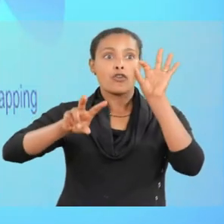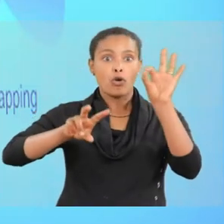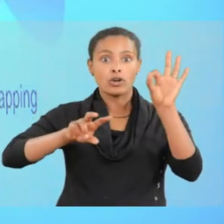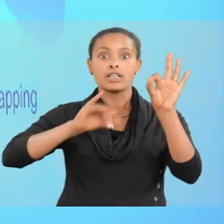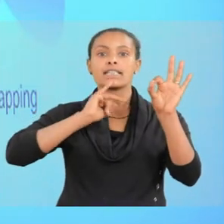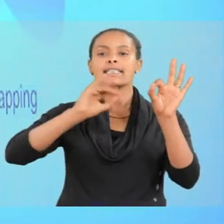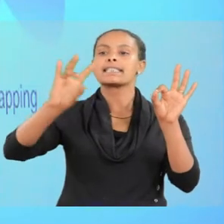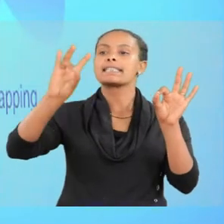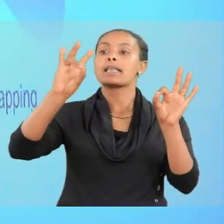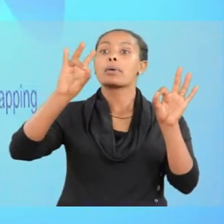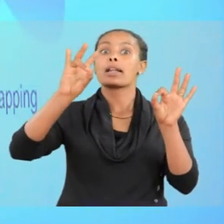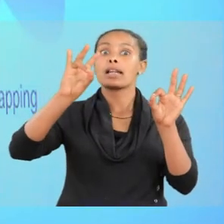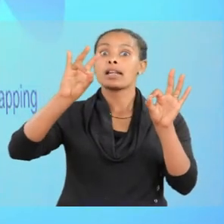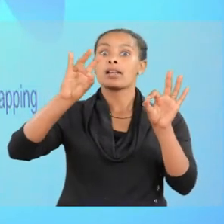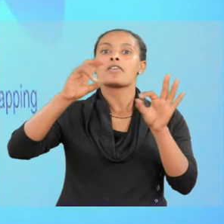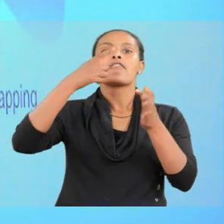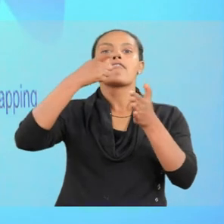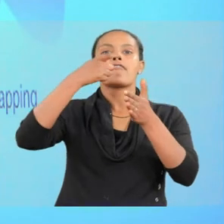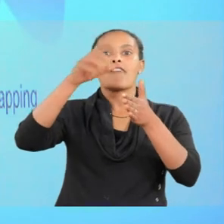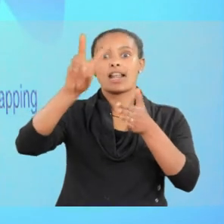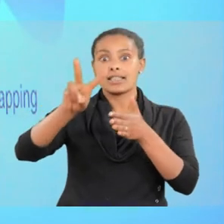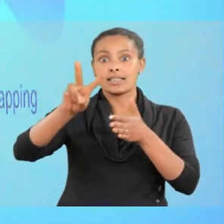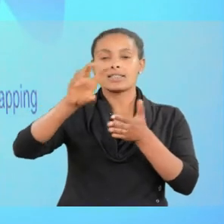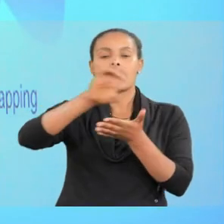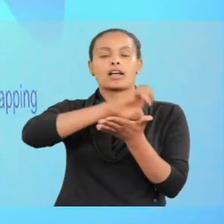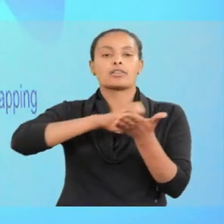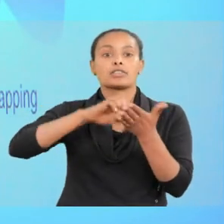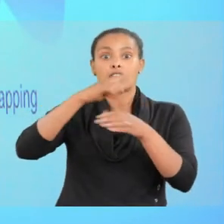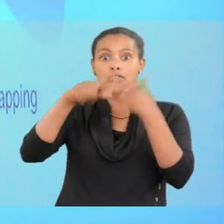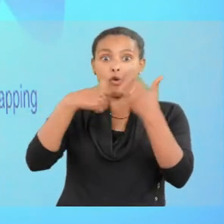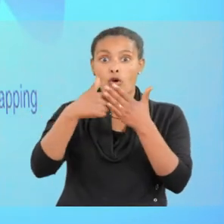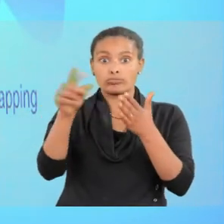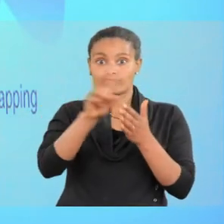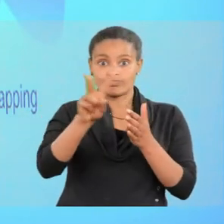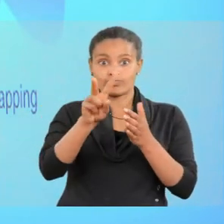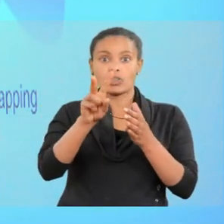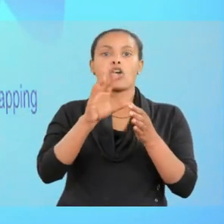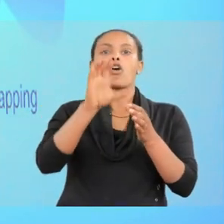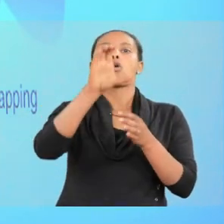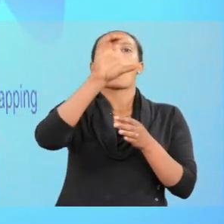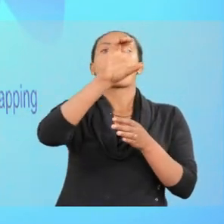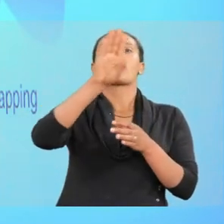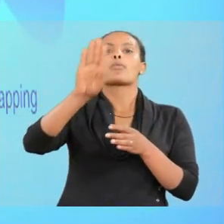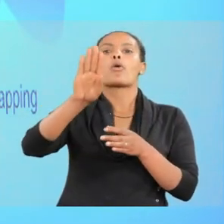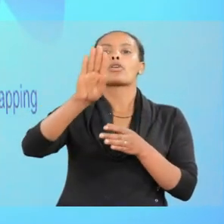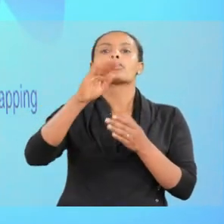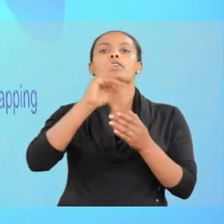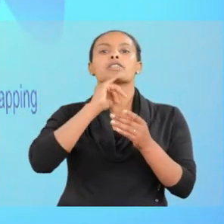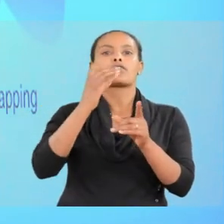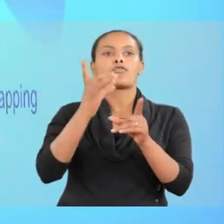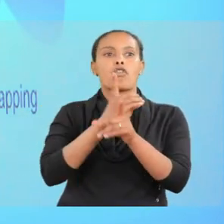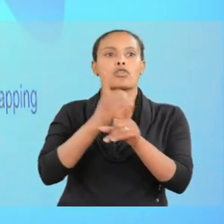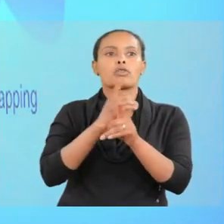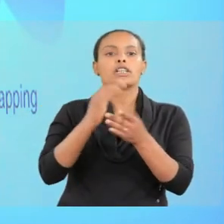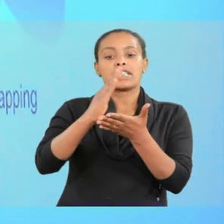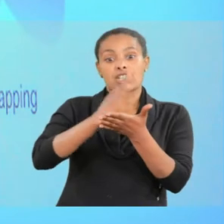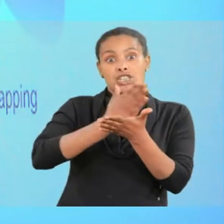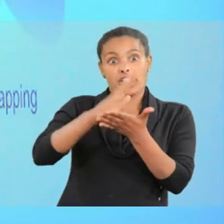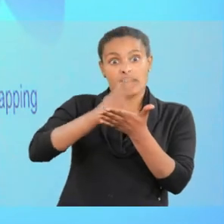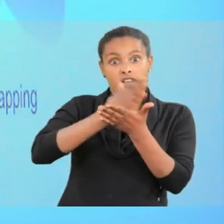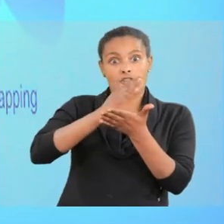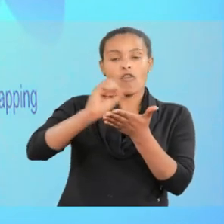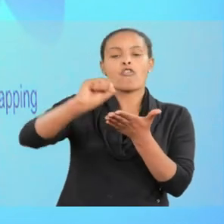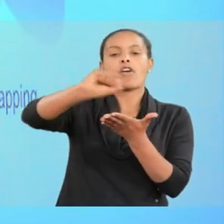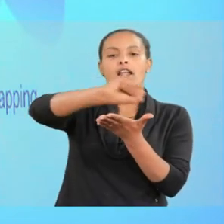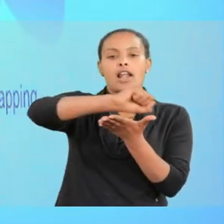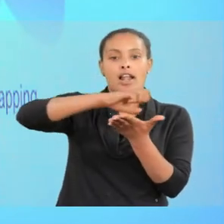seven valence electron. Therefore, this covalent bond is formed by sharing of